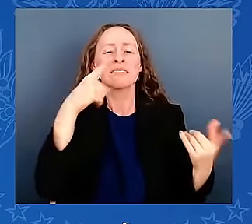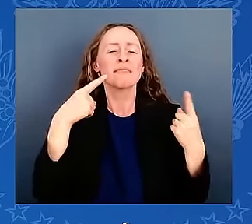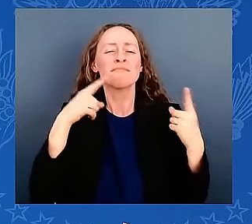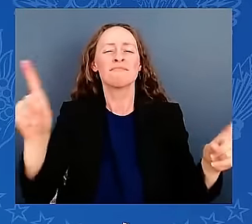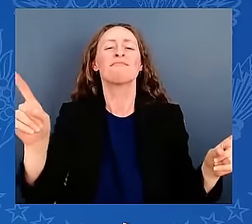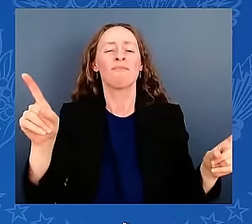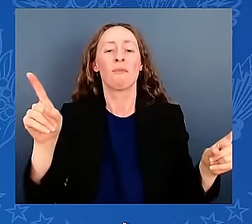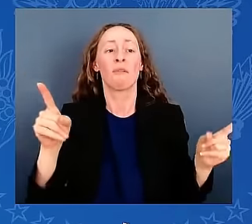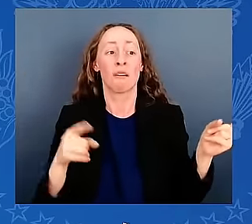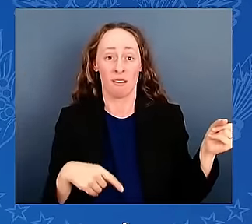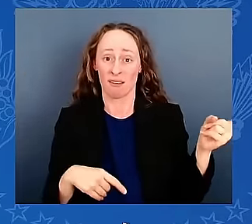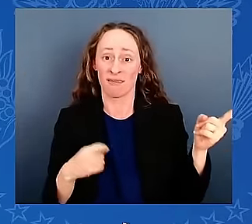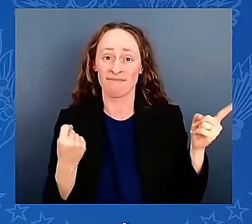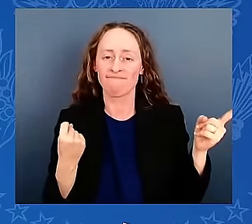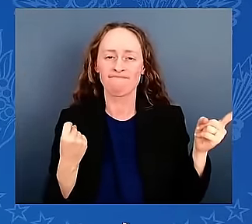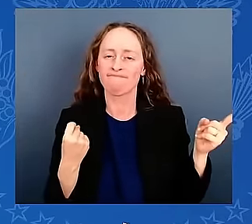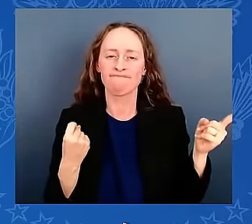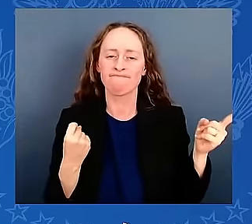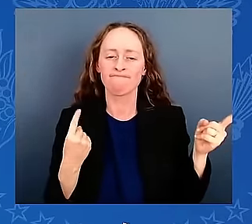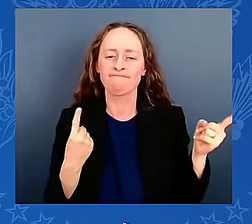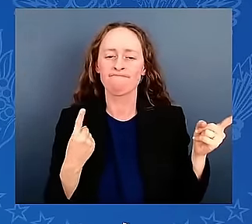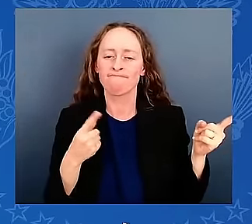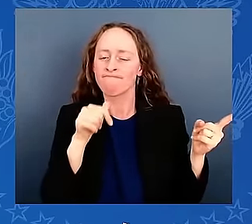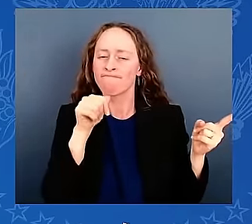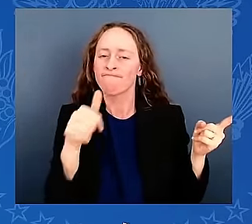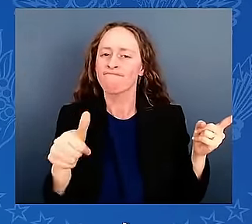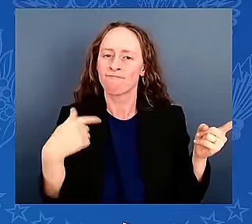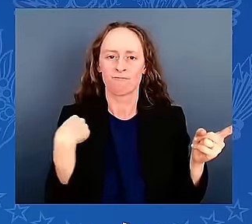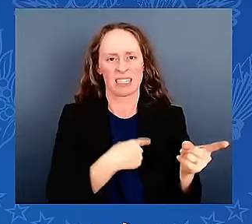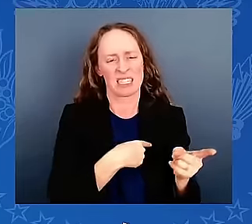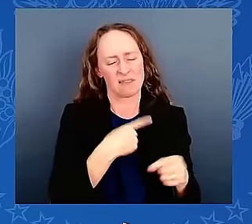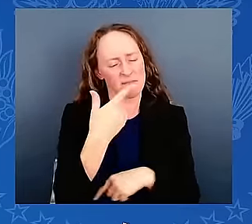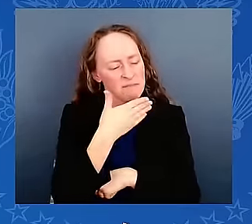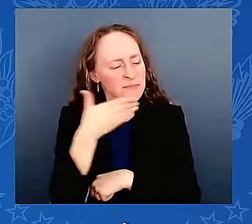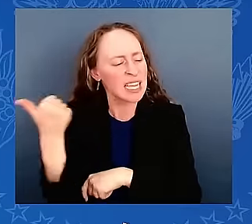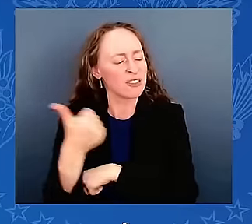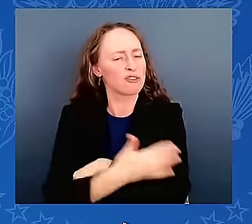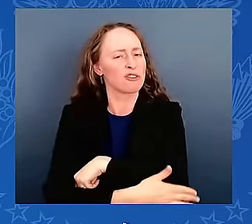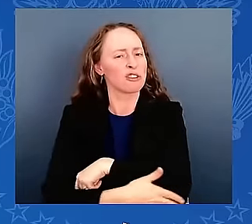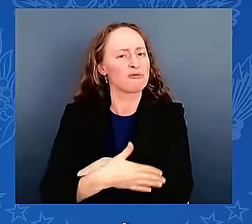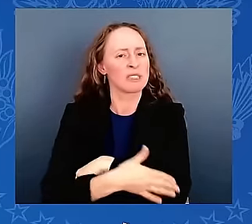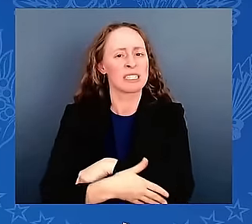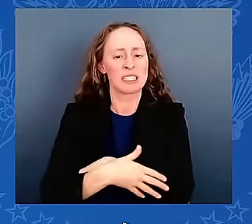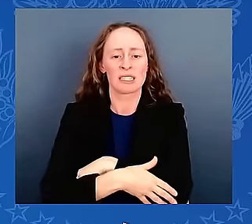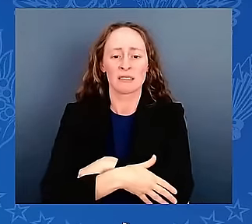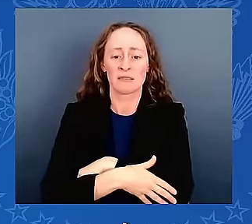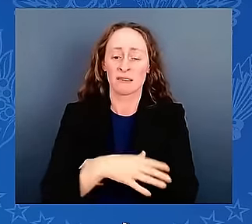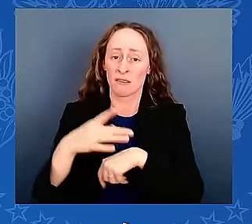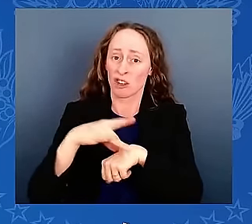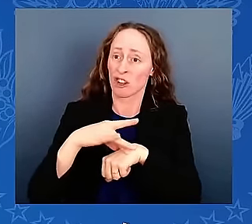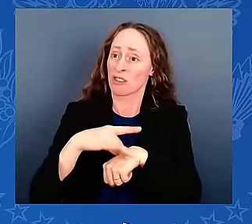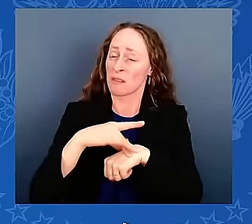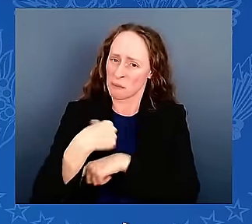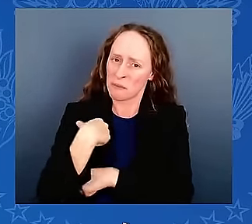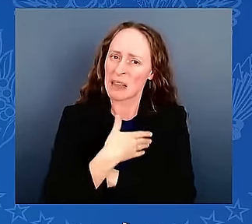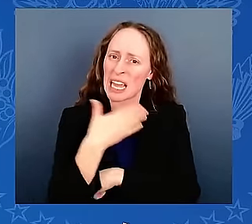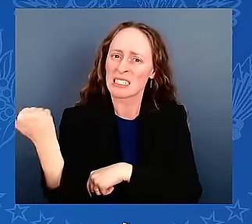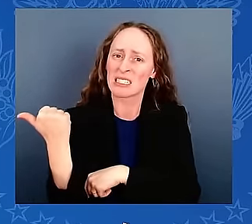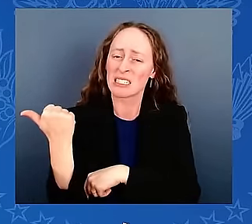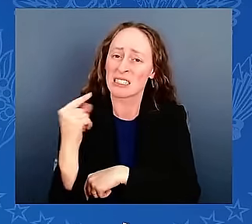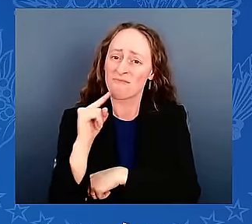earth. That's not hyperbole. Folks, it's because of you that I'm president and Kamala Harris is vice